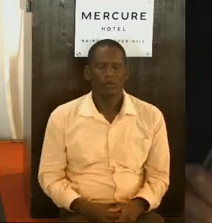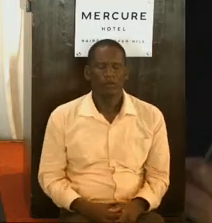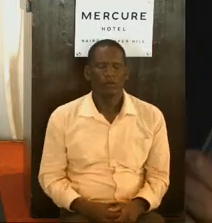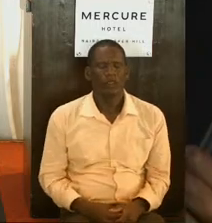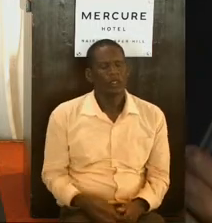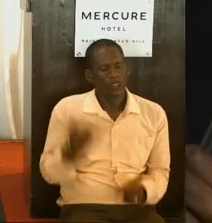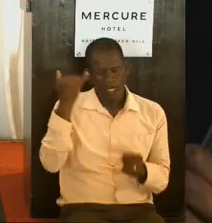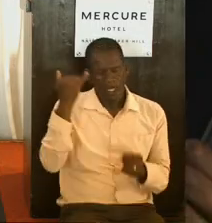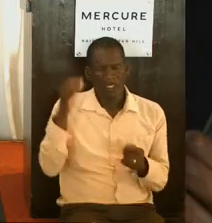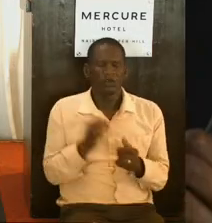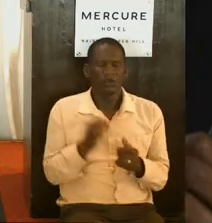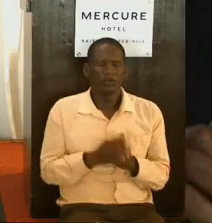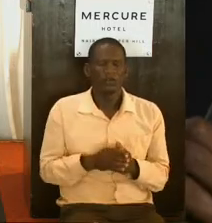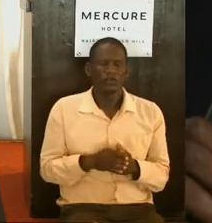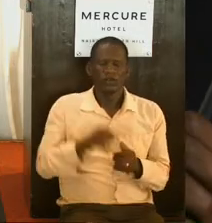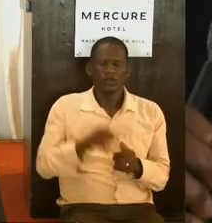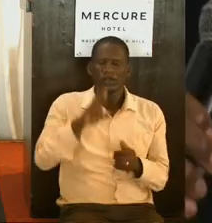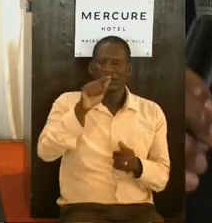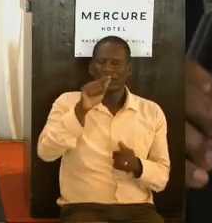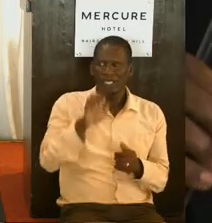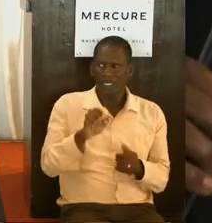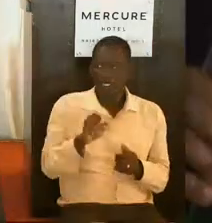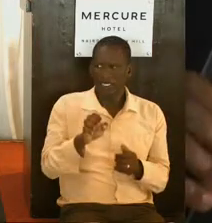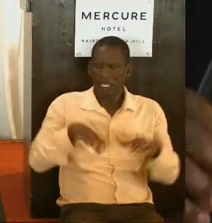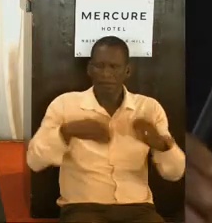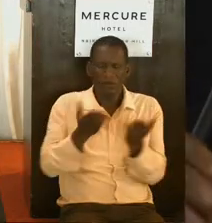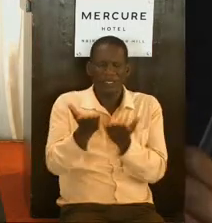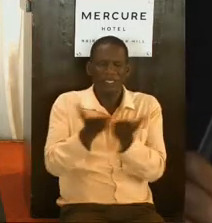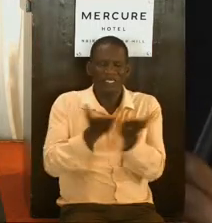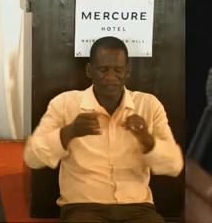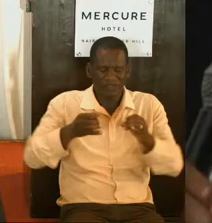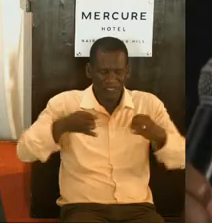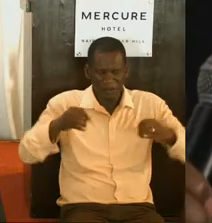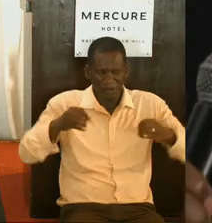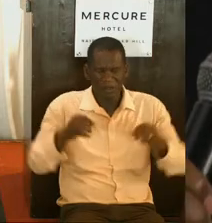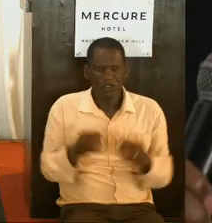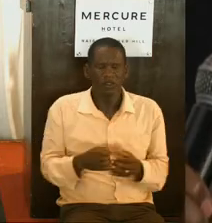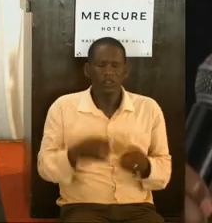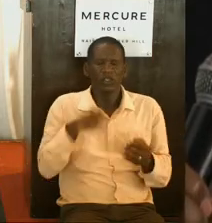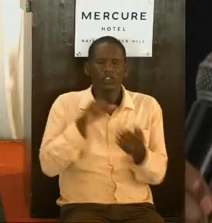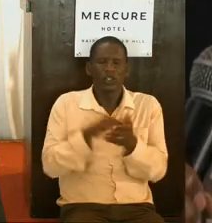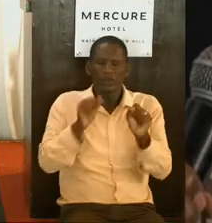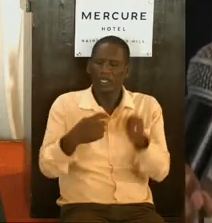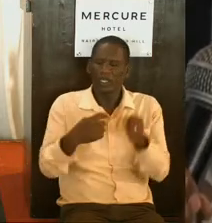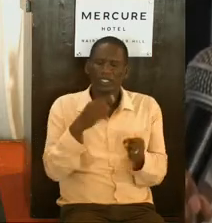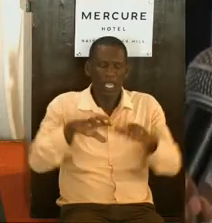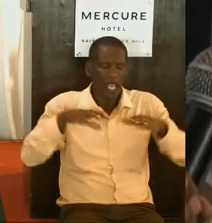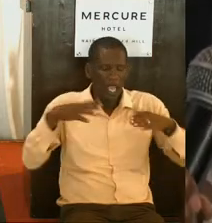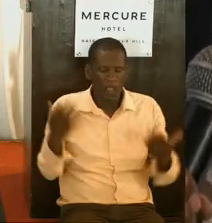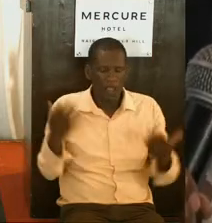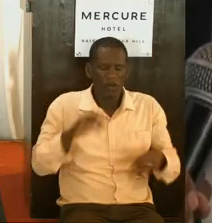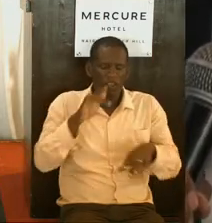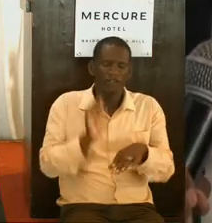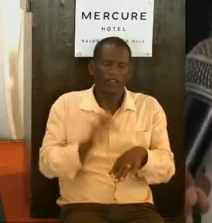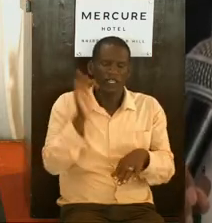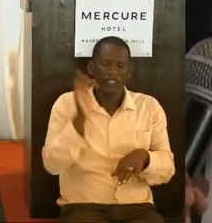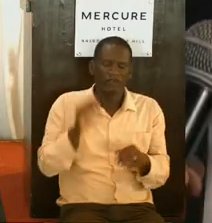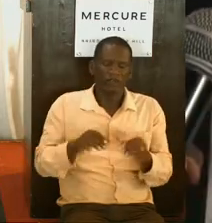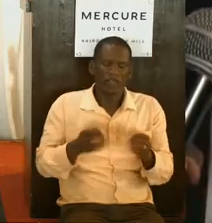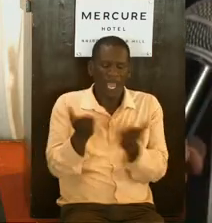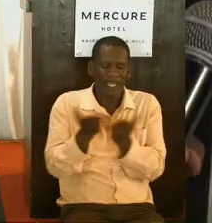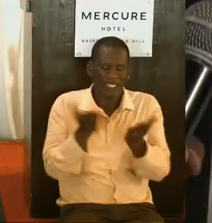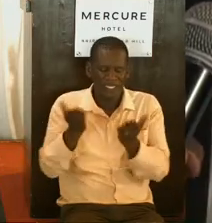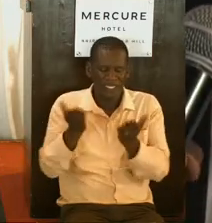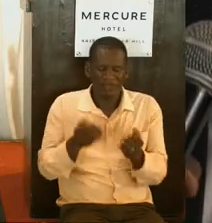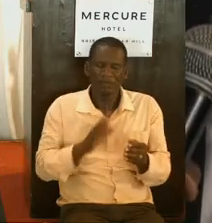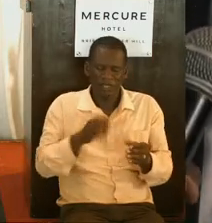the aspect of uh rating on Service delivery so that we are saying how effective our service